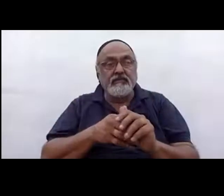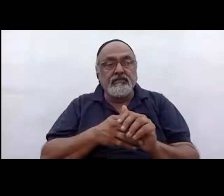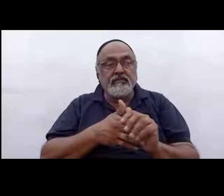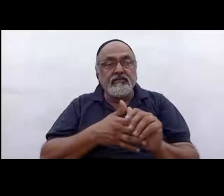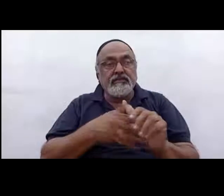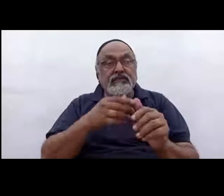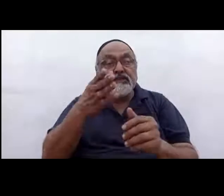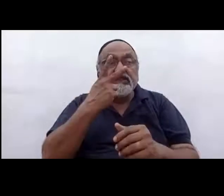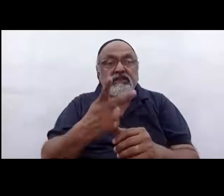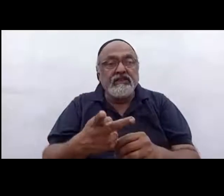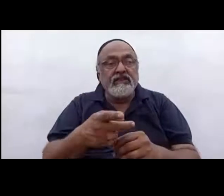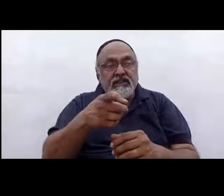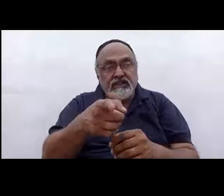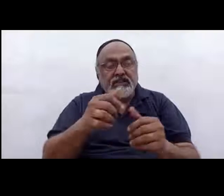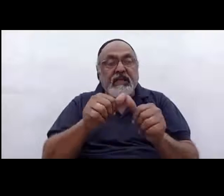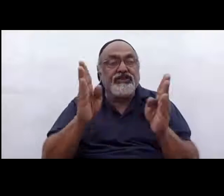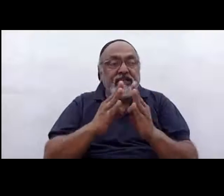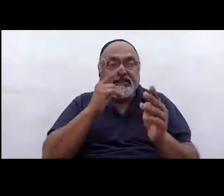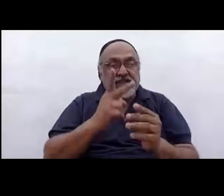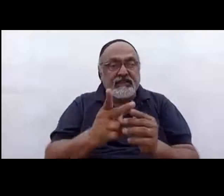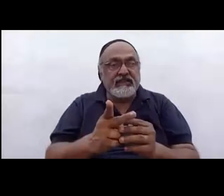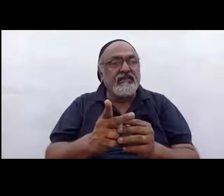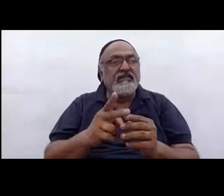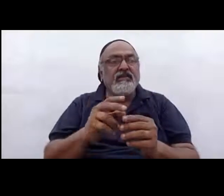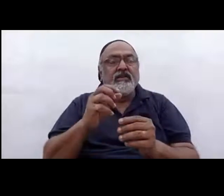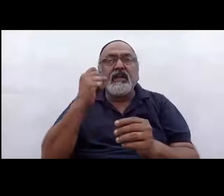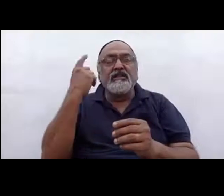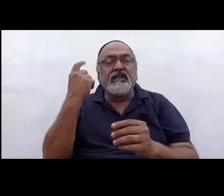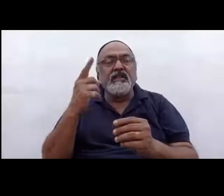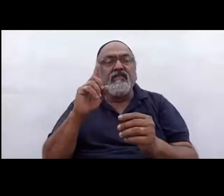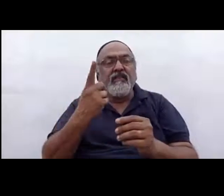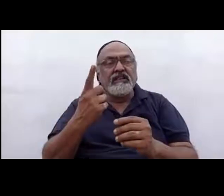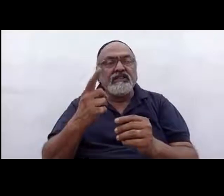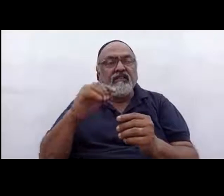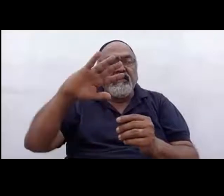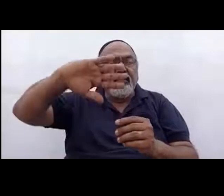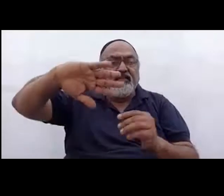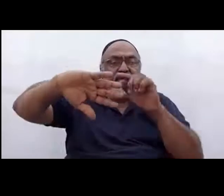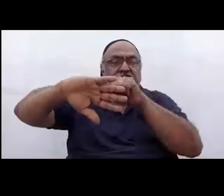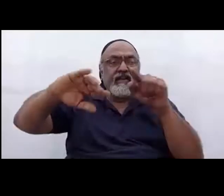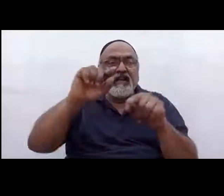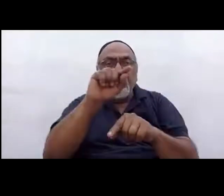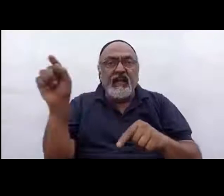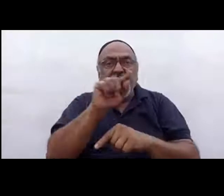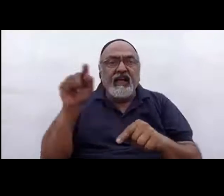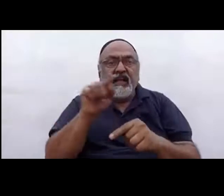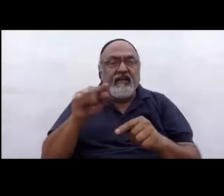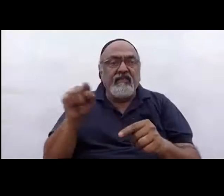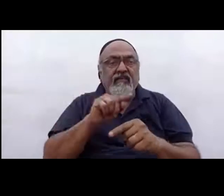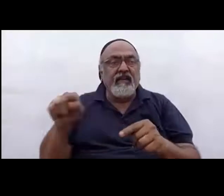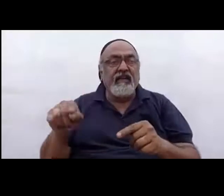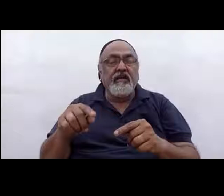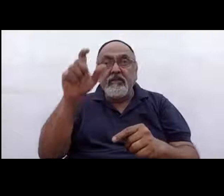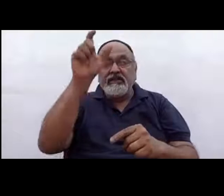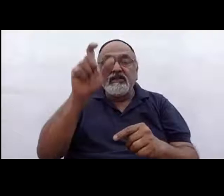Here in this abstract, we can see that the first 5 lines, the author has introduced